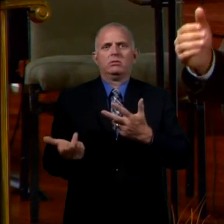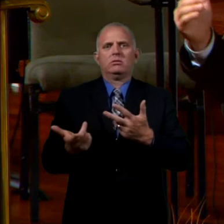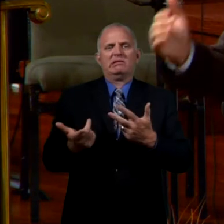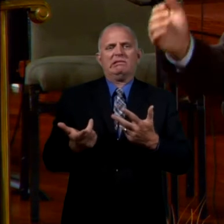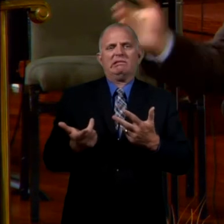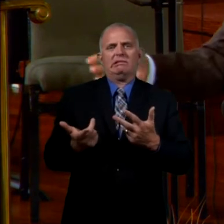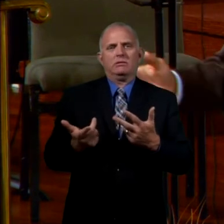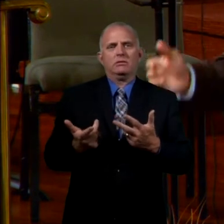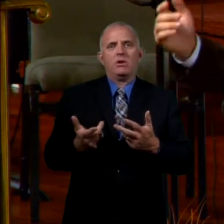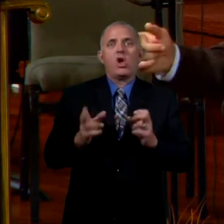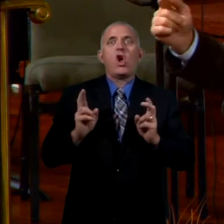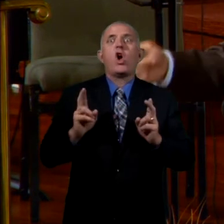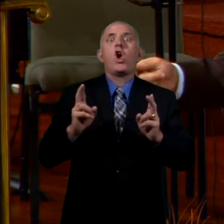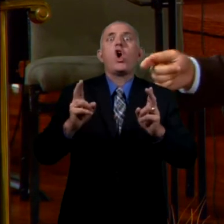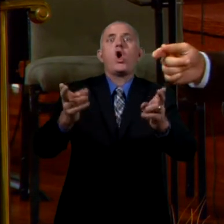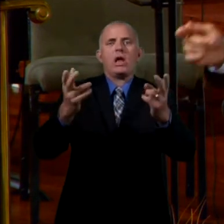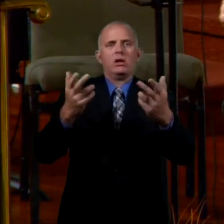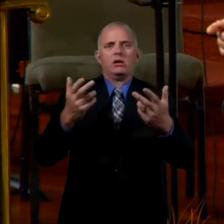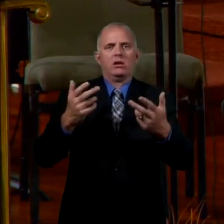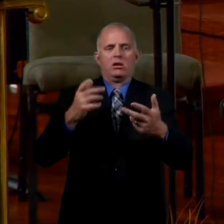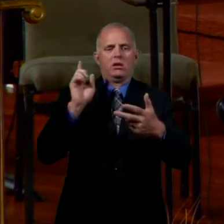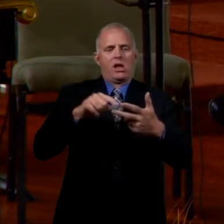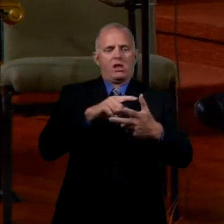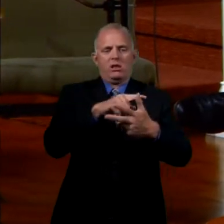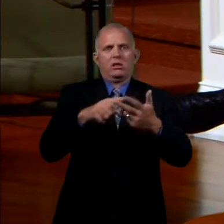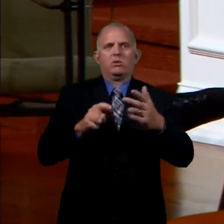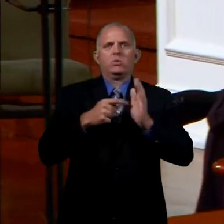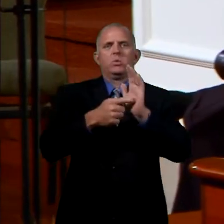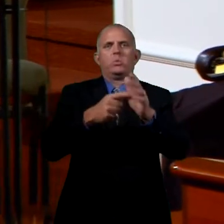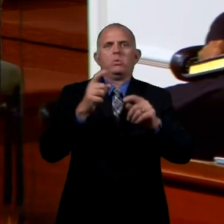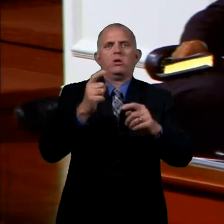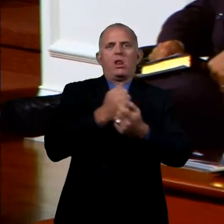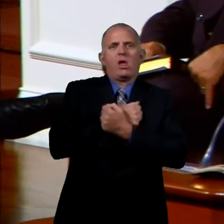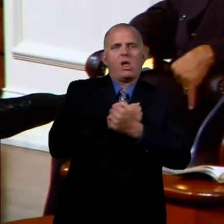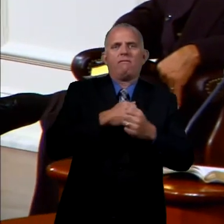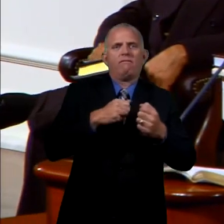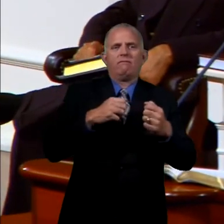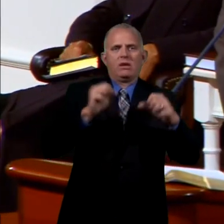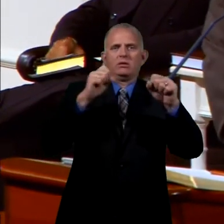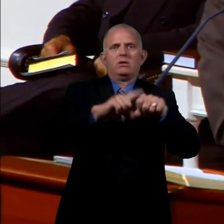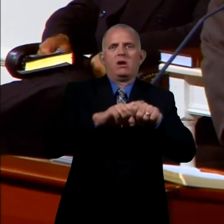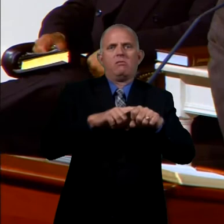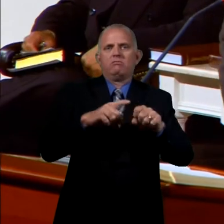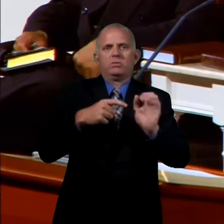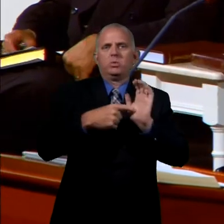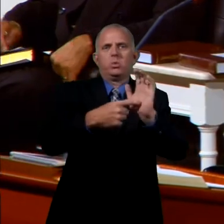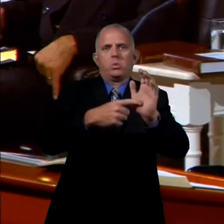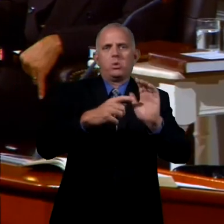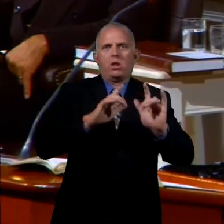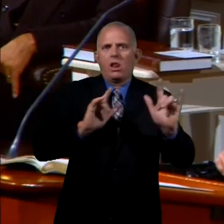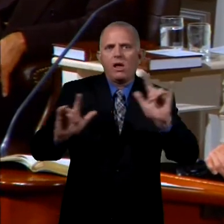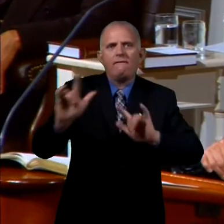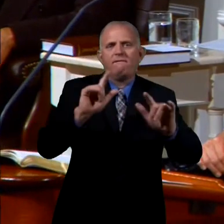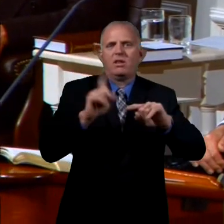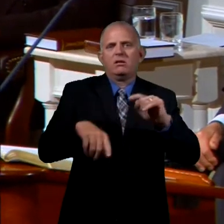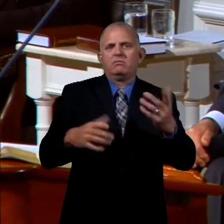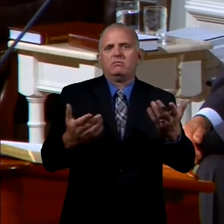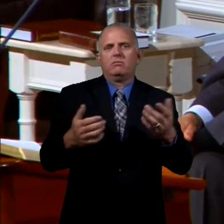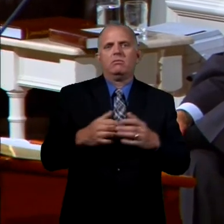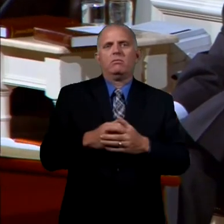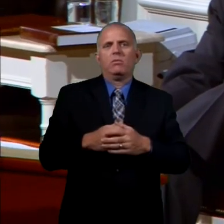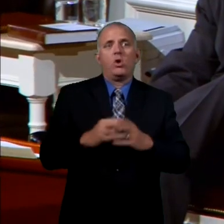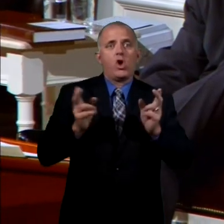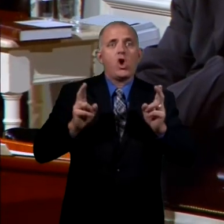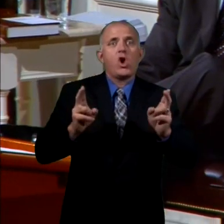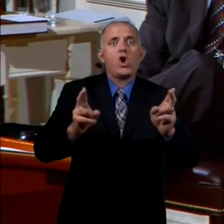of me showing love. Because when I'm in a hurry, you know what I don't take time to do? Show up. You know what hurry can rob me of is